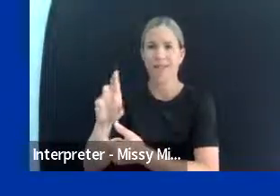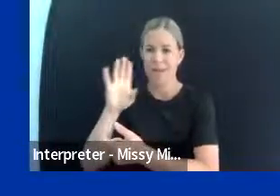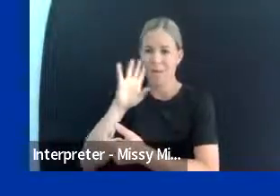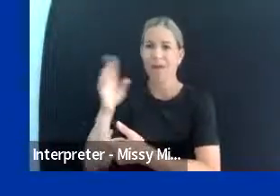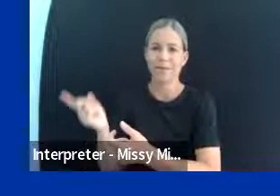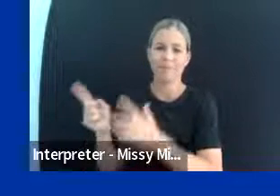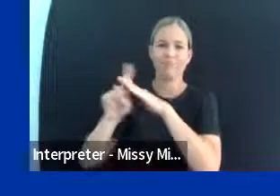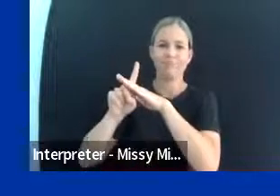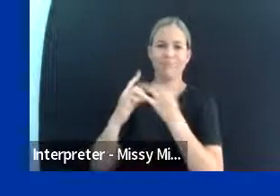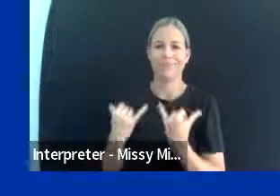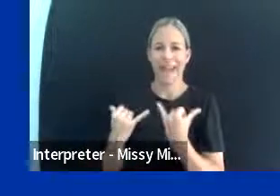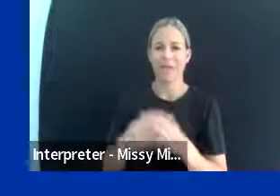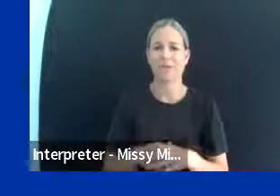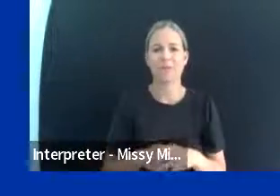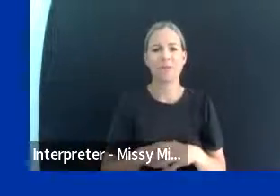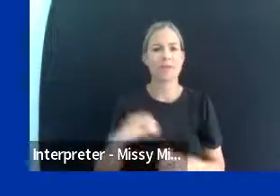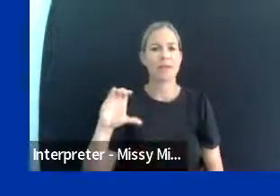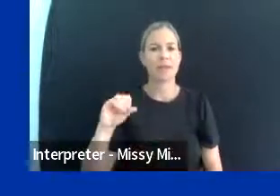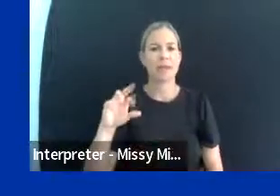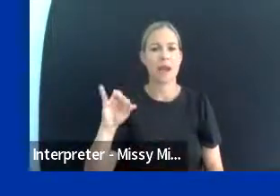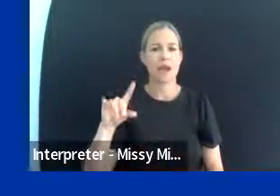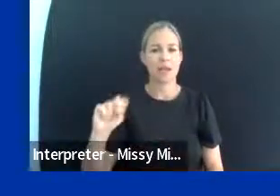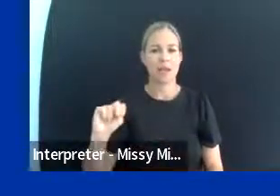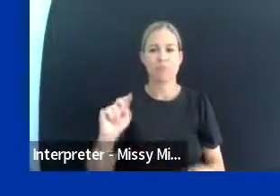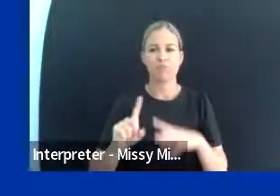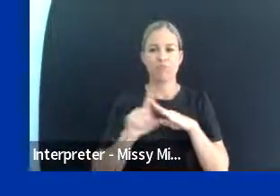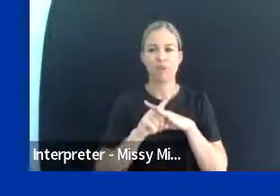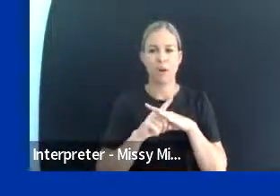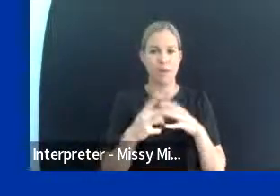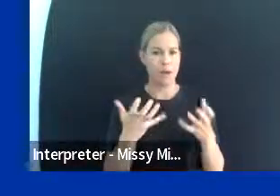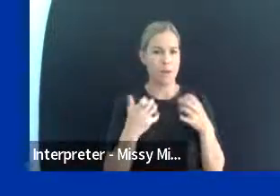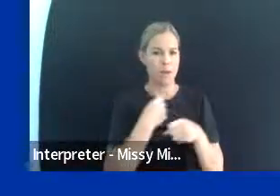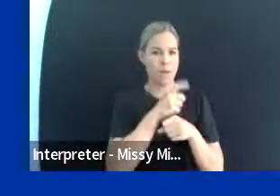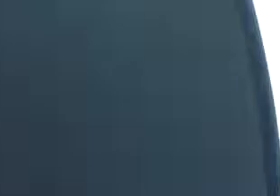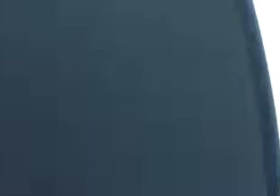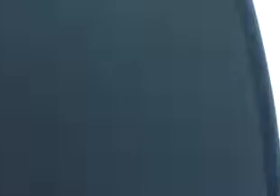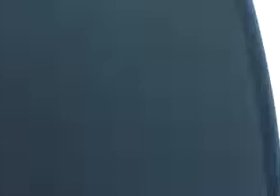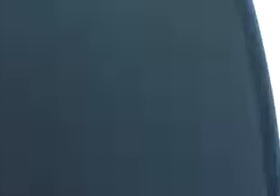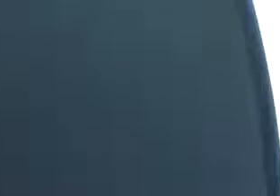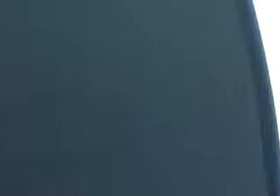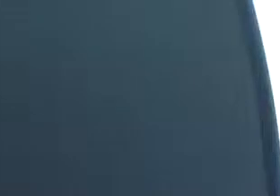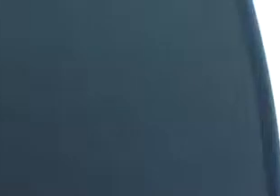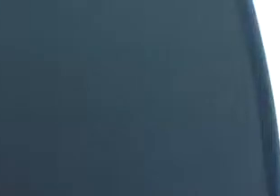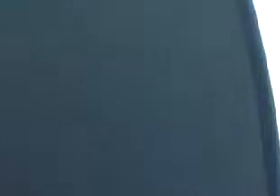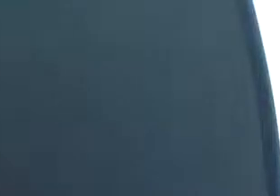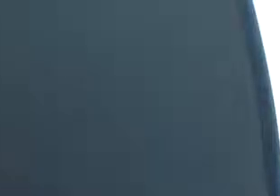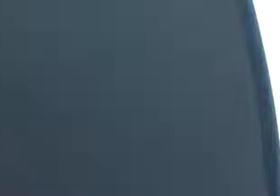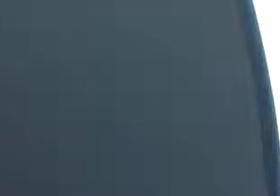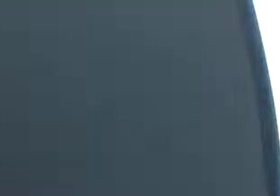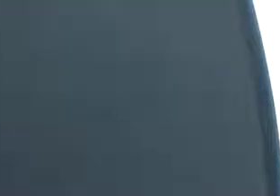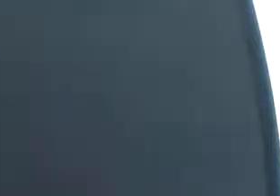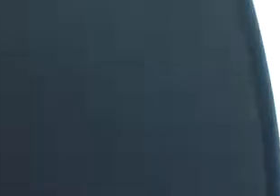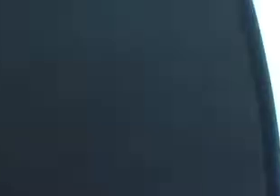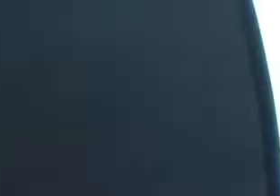Well, thanks so much, Katie. And I just want to check to make sure that my mic is working okay. So I can hear you